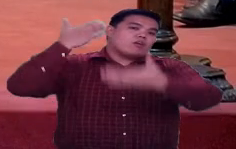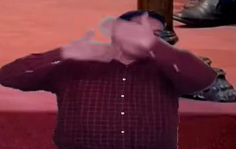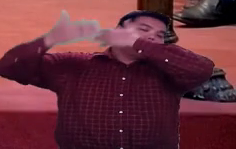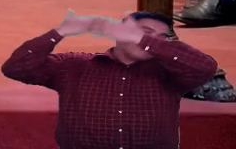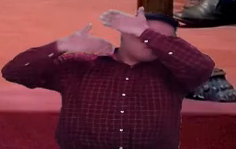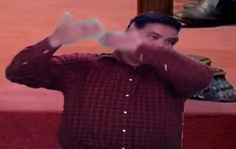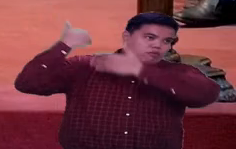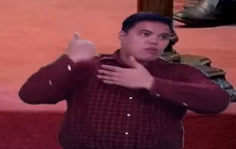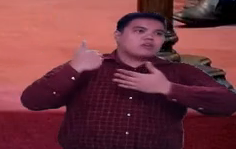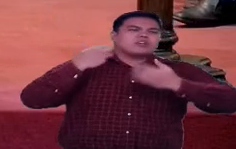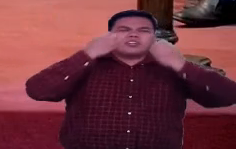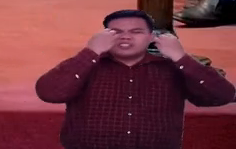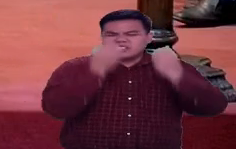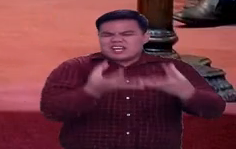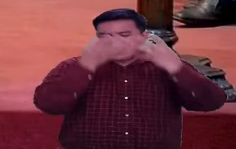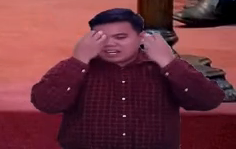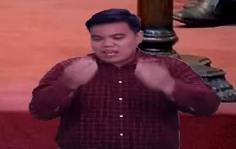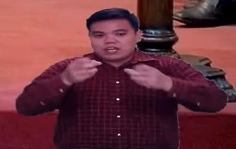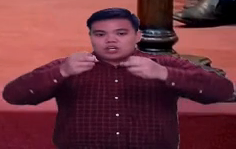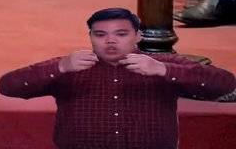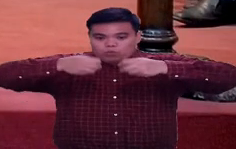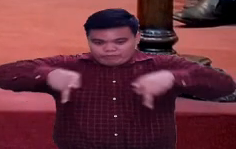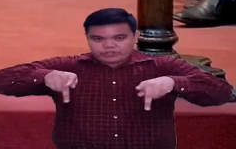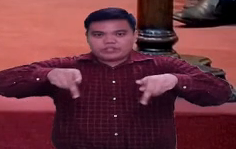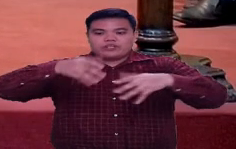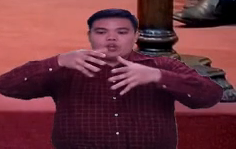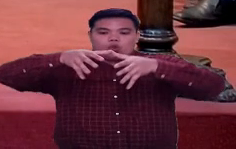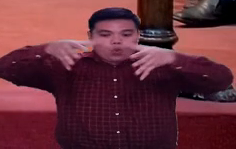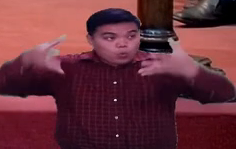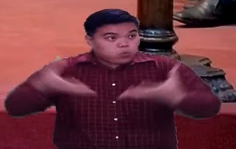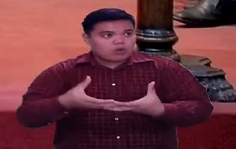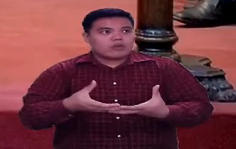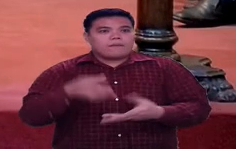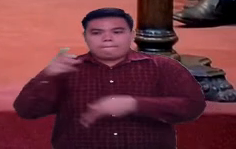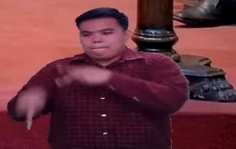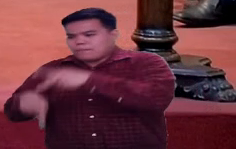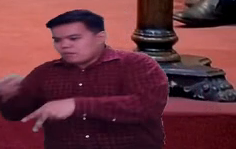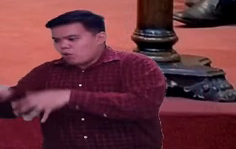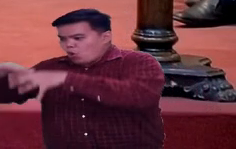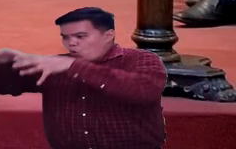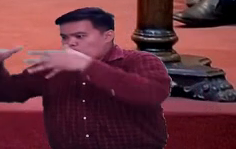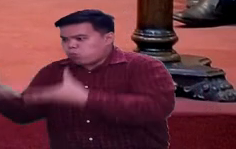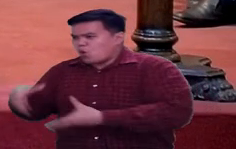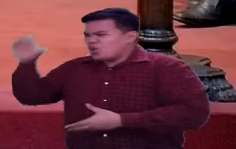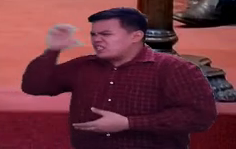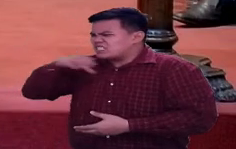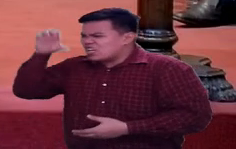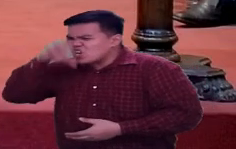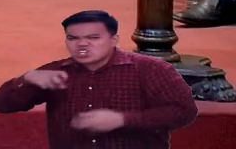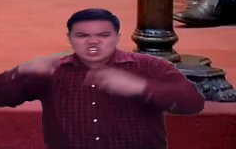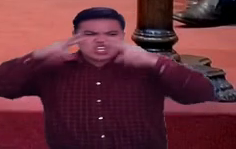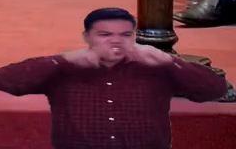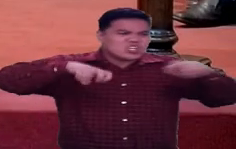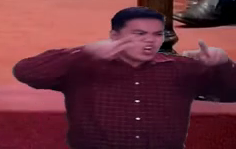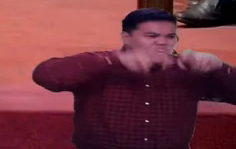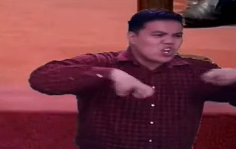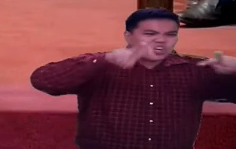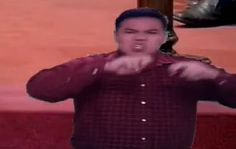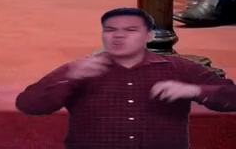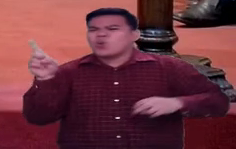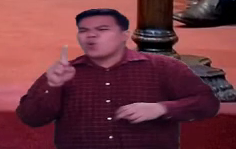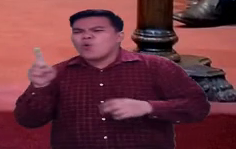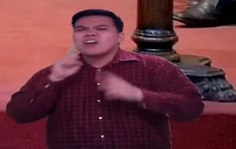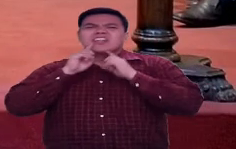before. We have so many opportunities around the world. People all over the world are searching for answers